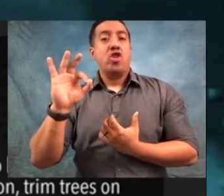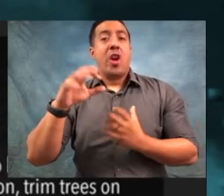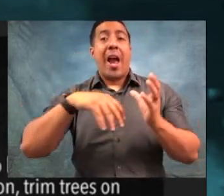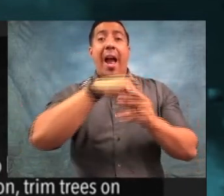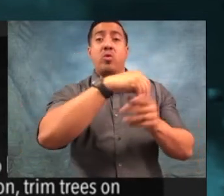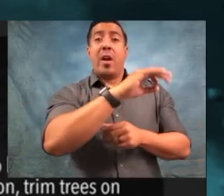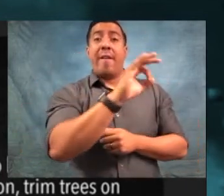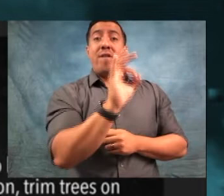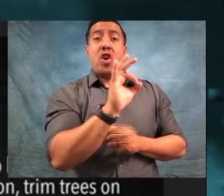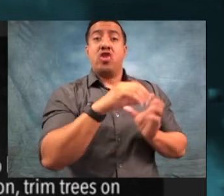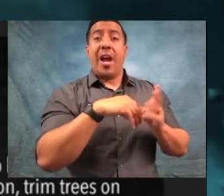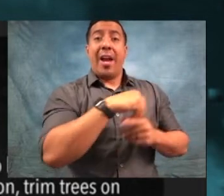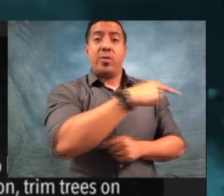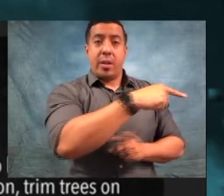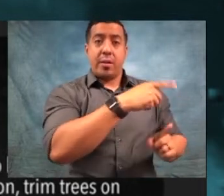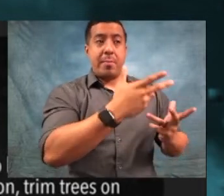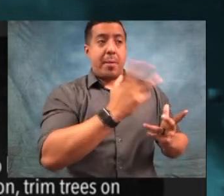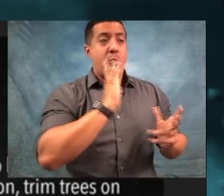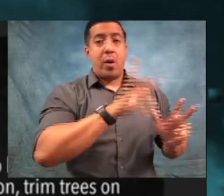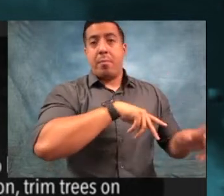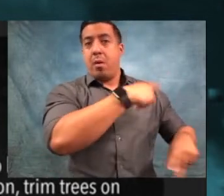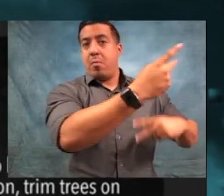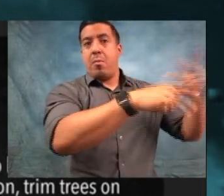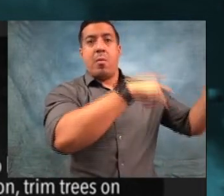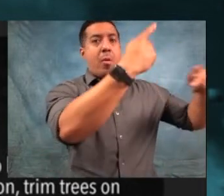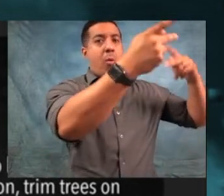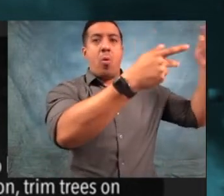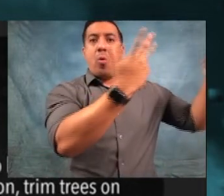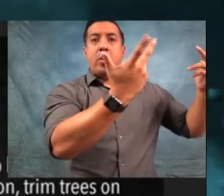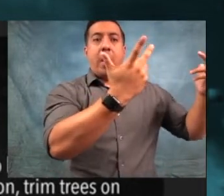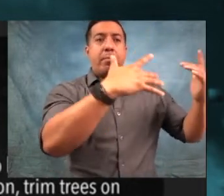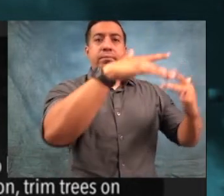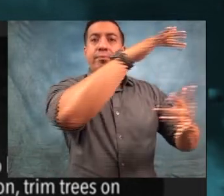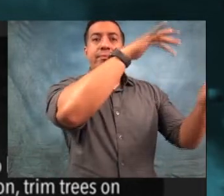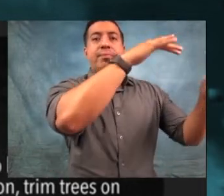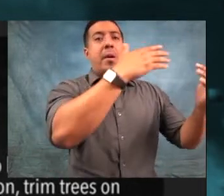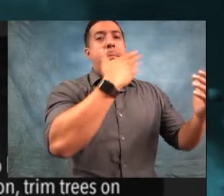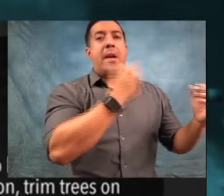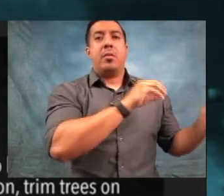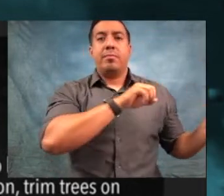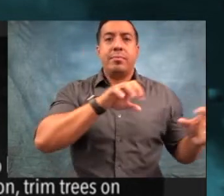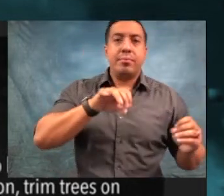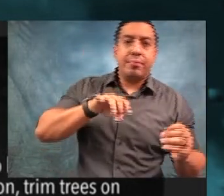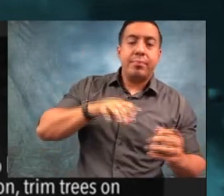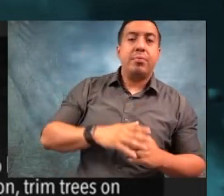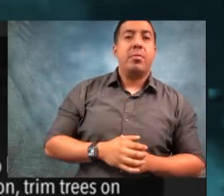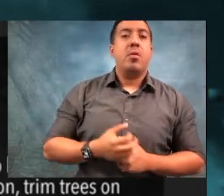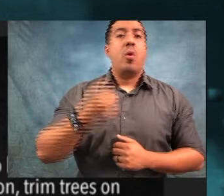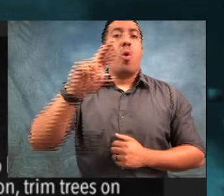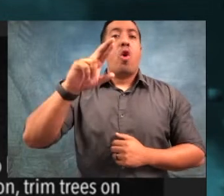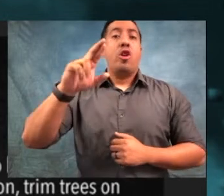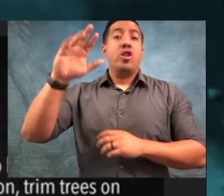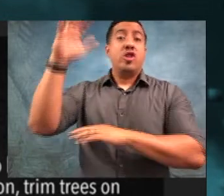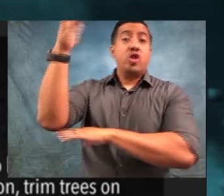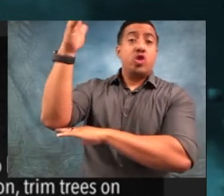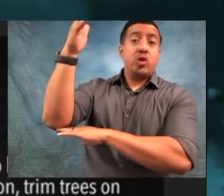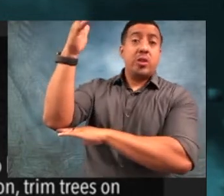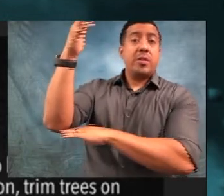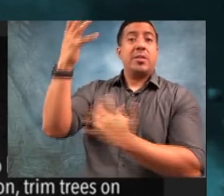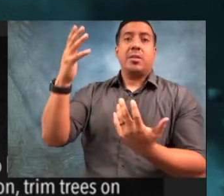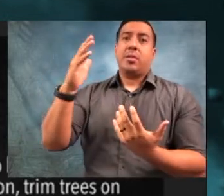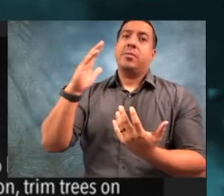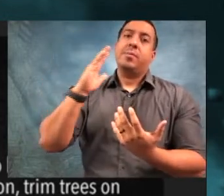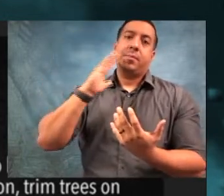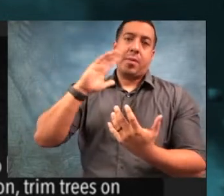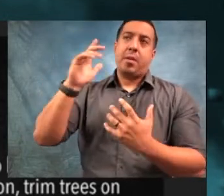items like lawn furniture or anything else ahead of the storm that could become projectiles in the high winds. Trim